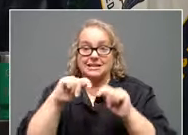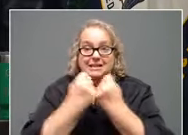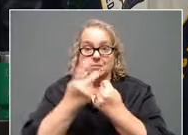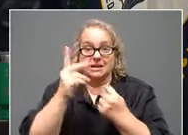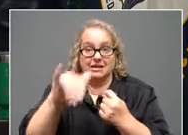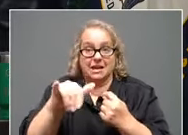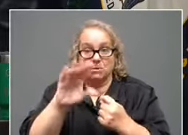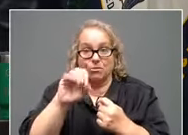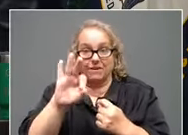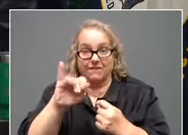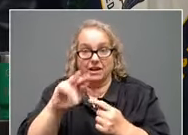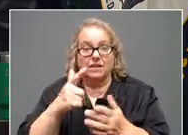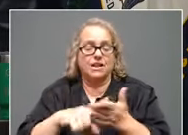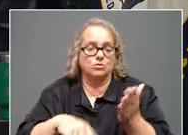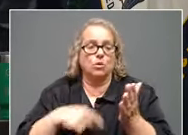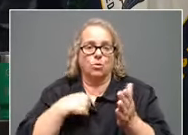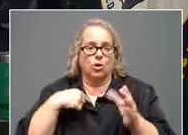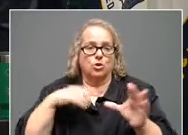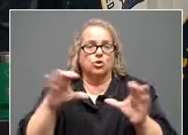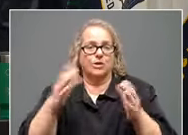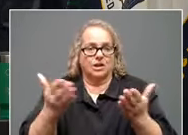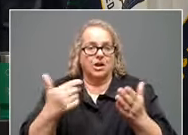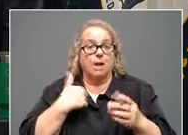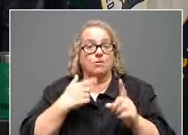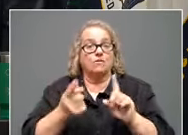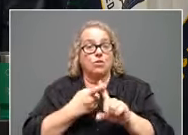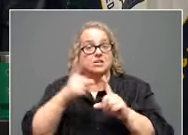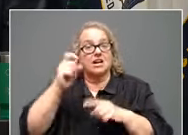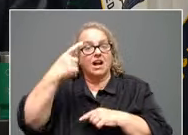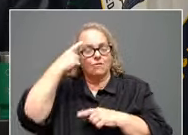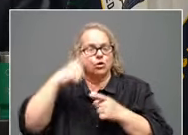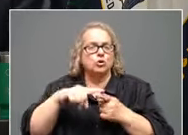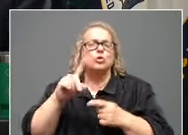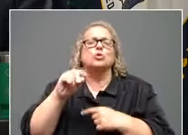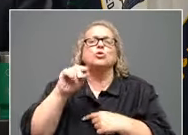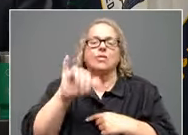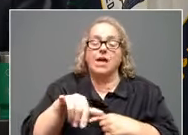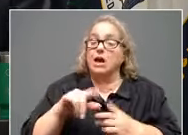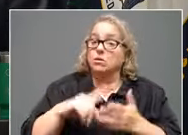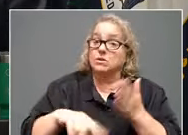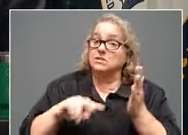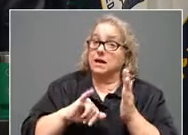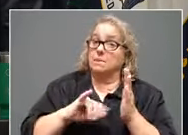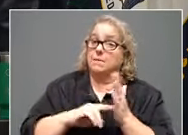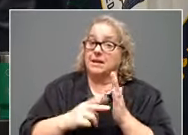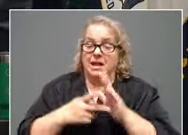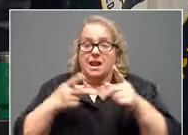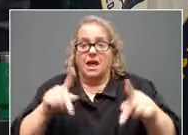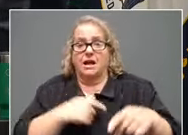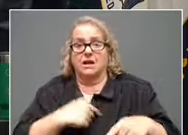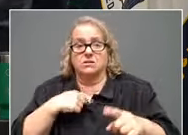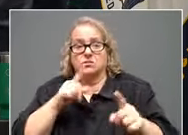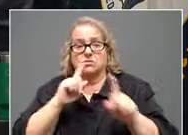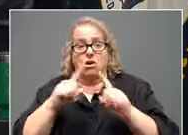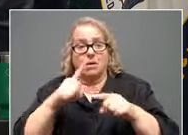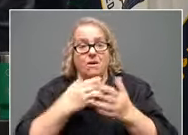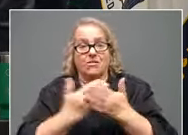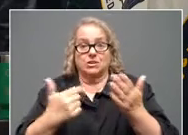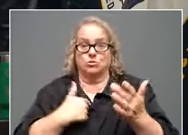which is what we're doing here. I believe I'm the first governor to do that. What that does is let us talk about things that we're excited about